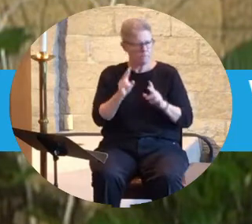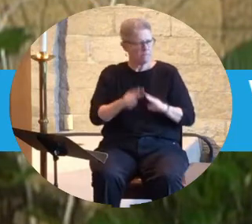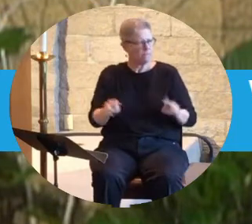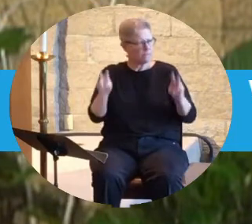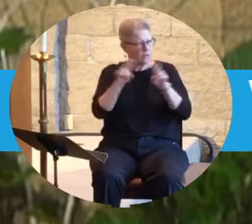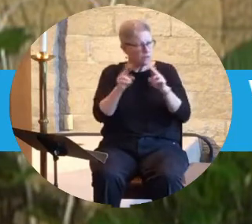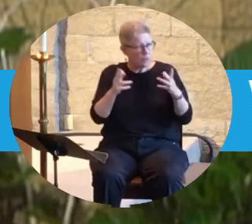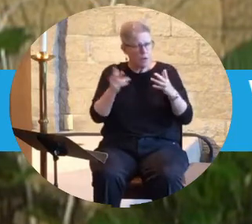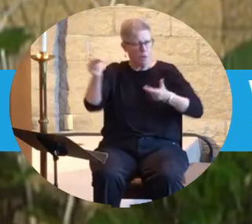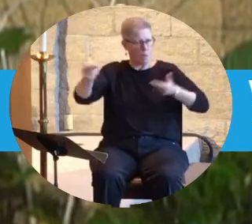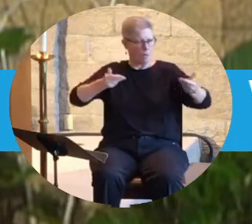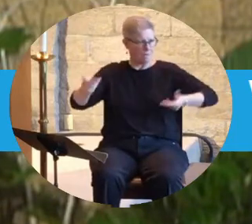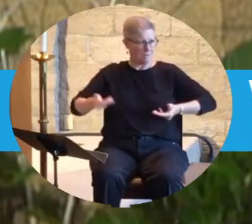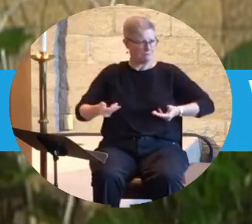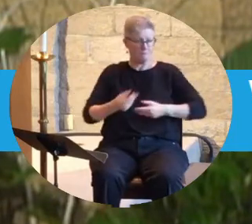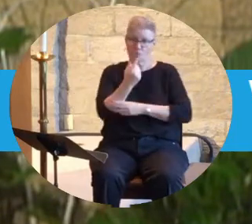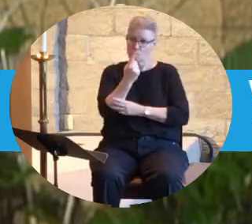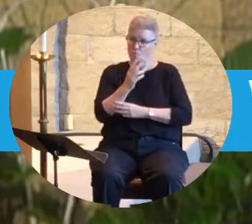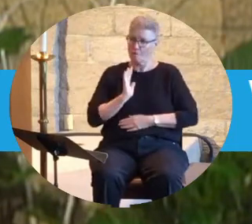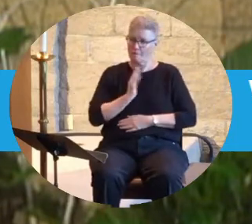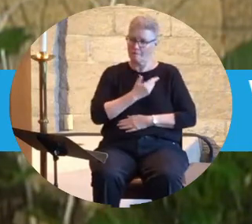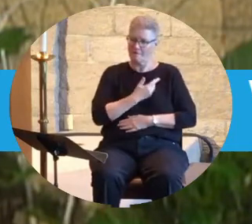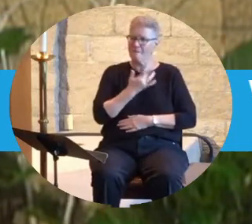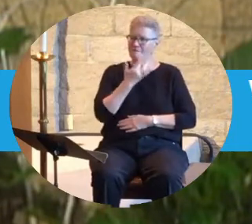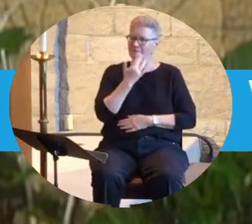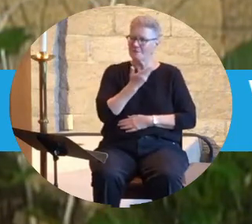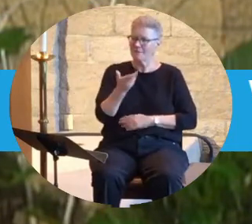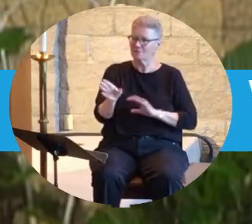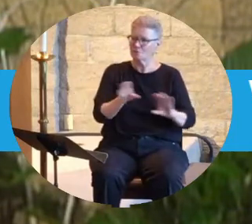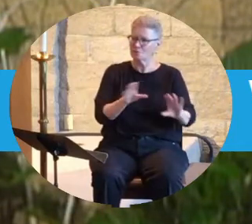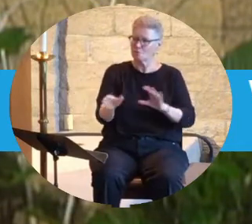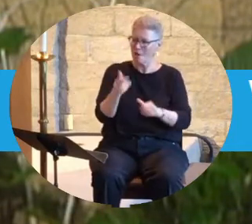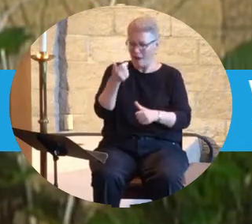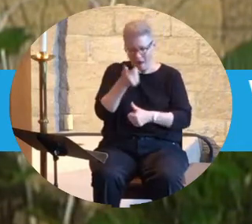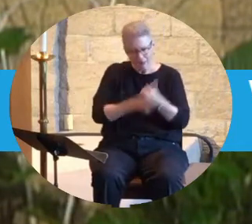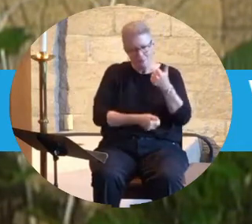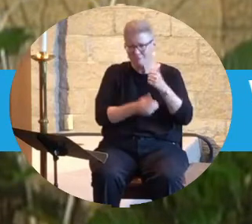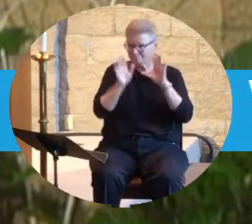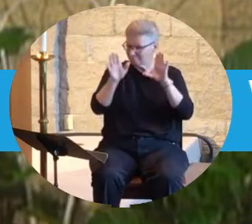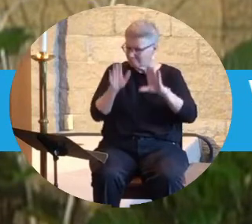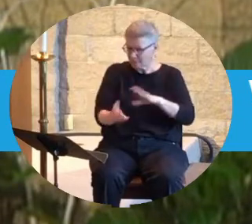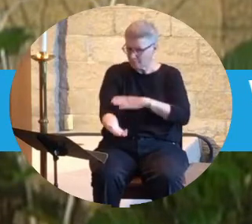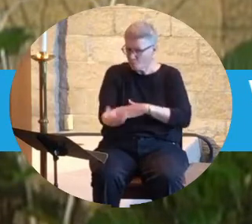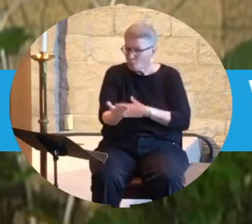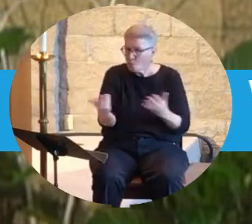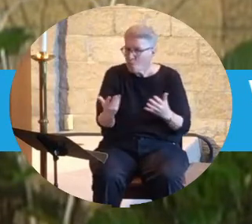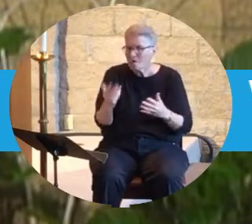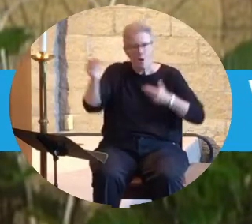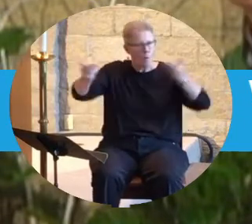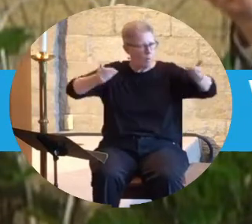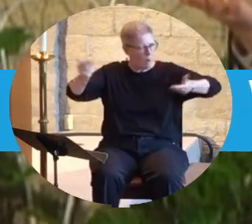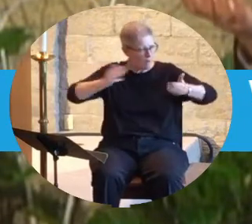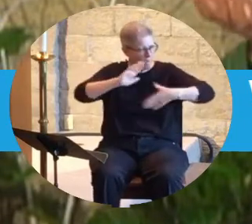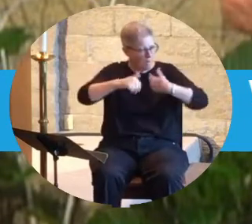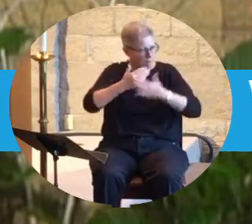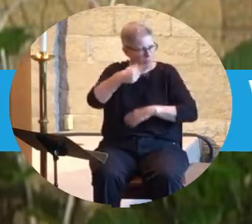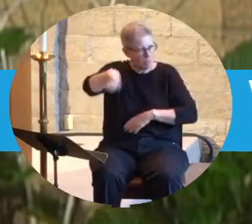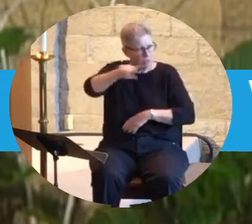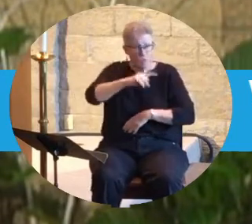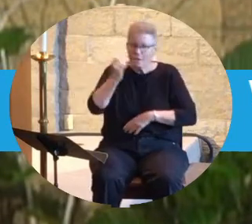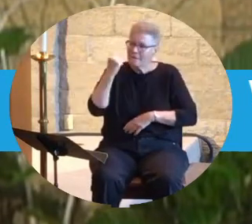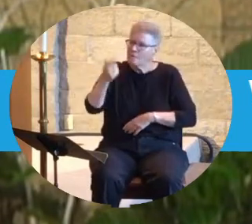of our favorite things to do each and every Sunday morning is to welcome you. So if you're streaming for the first or second or third time, or you're fairly new